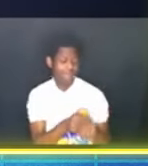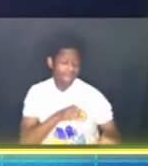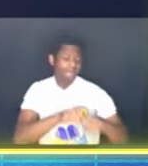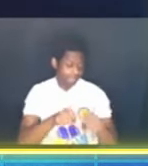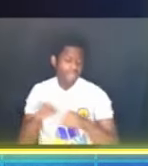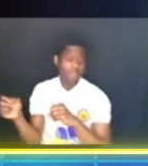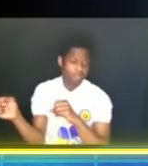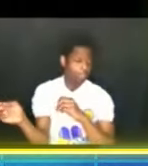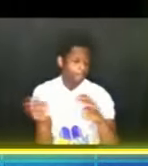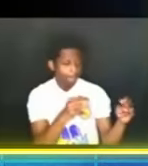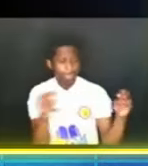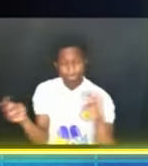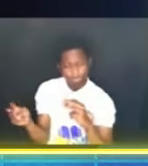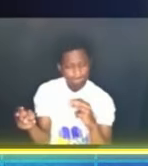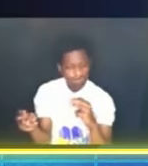Now, what are battles?